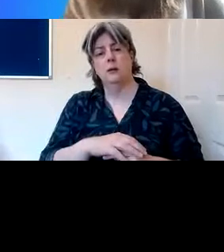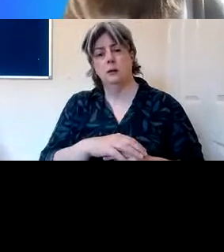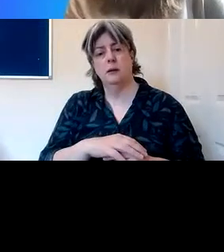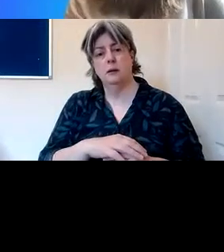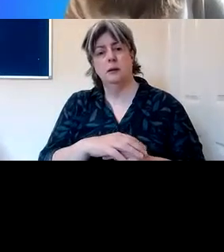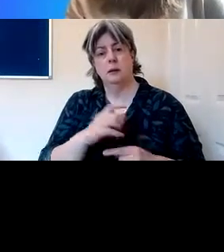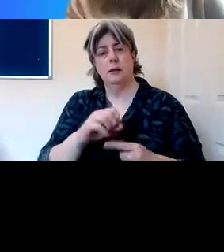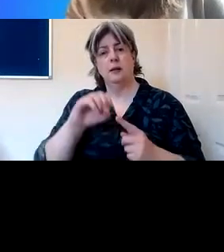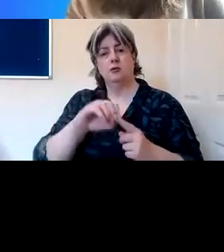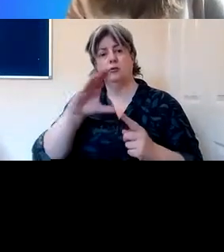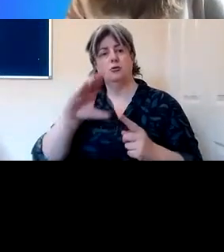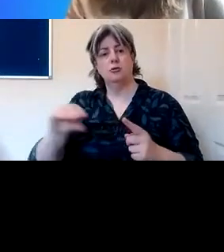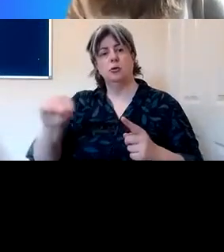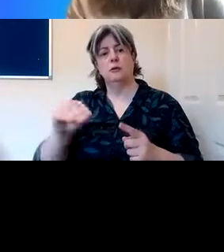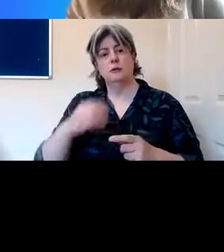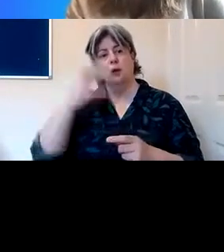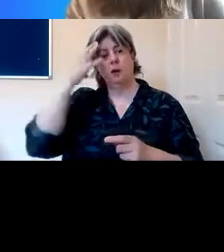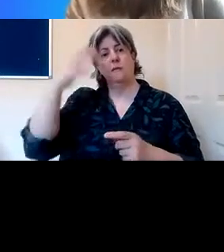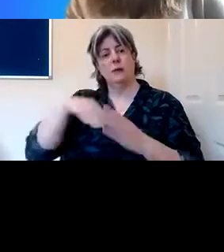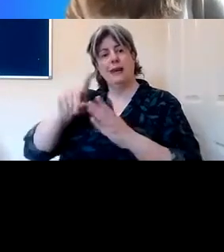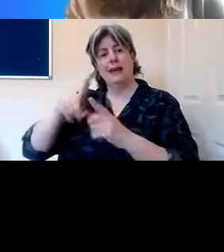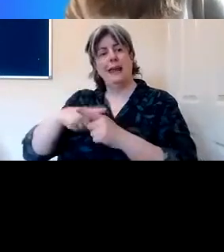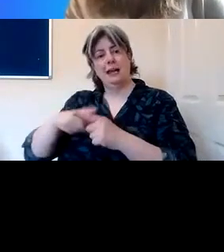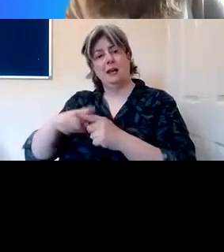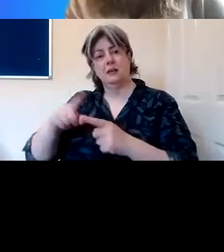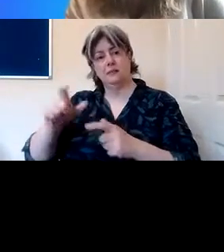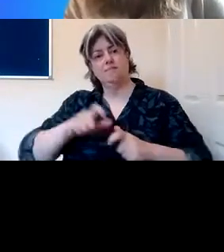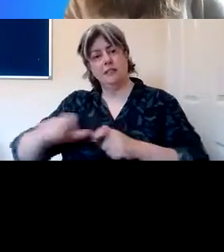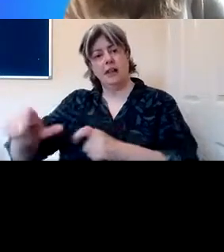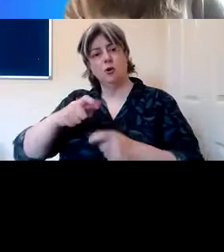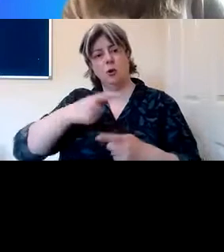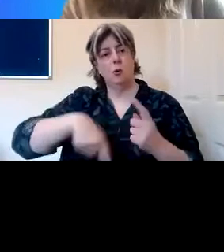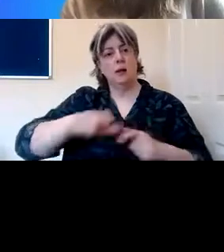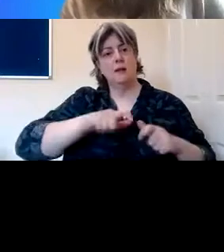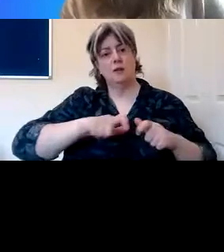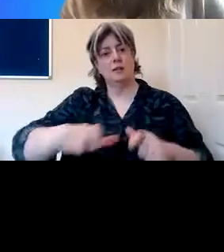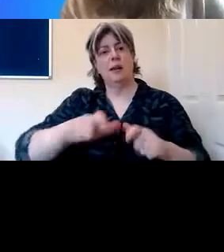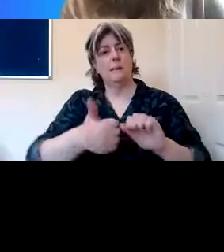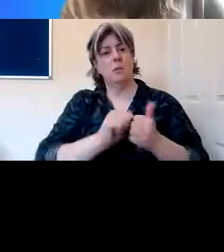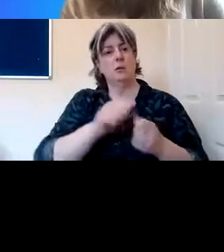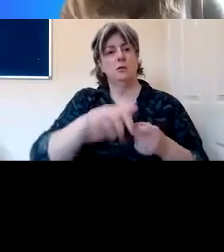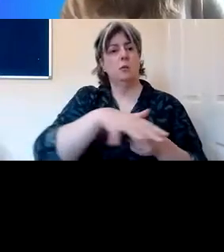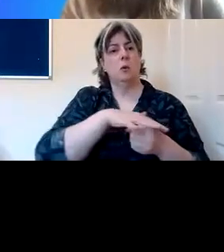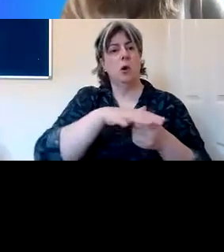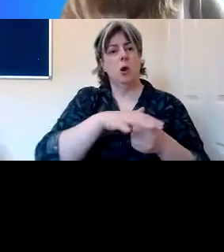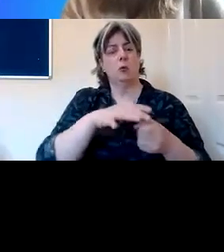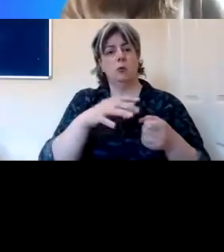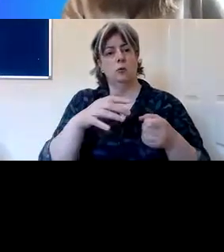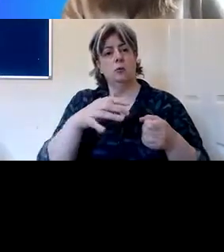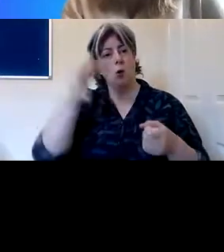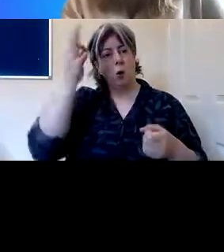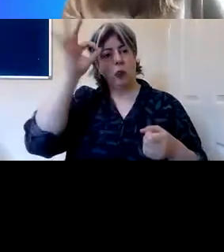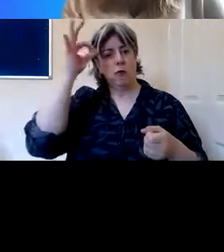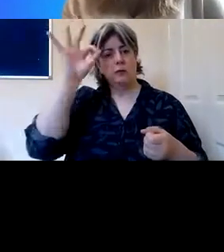has continued. That is something that we've continued. We're doing it in partnership with local authorities, so they make a contribution to it as well. But that, I think,